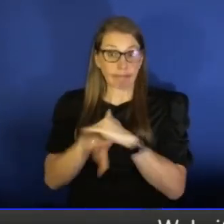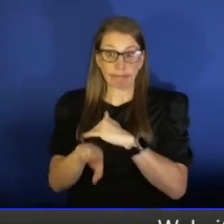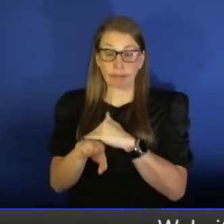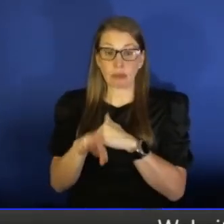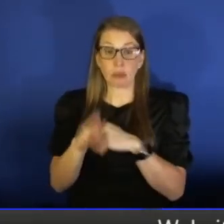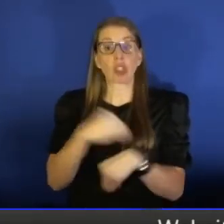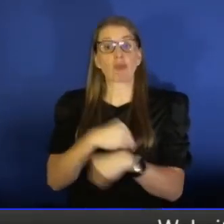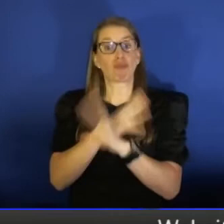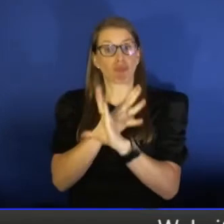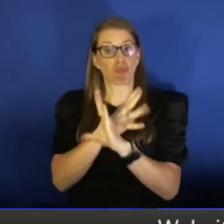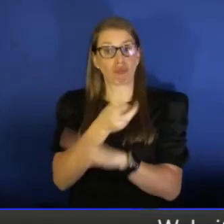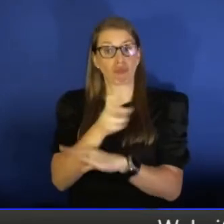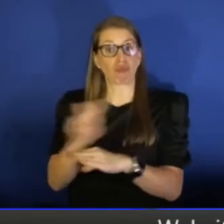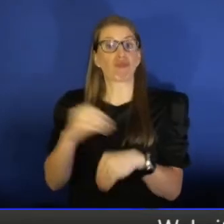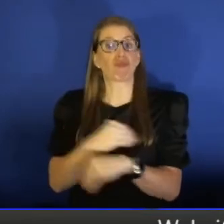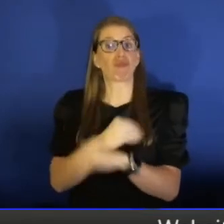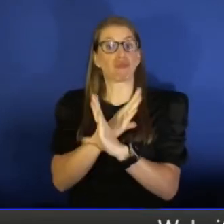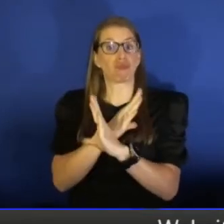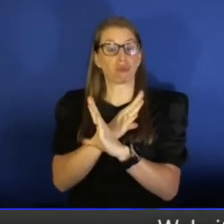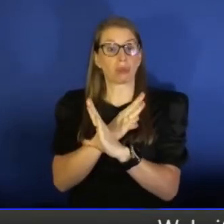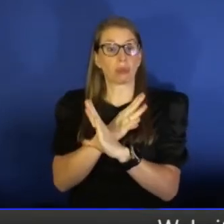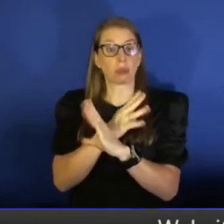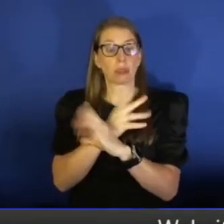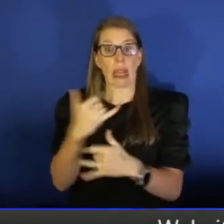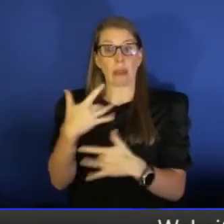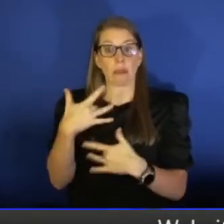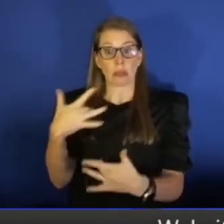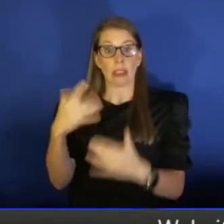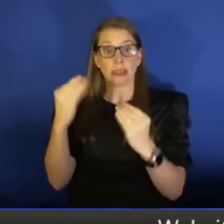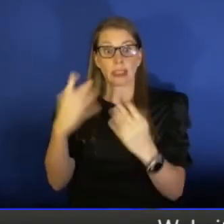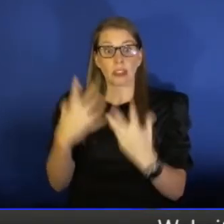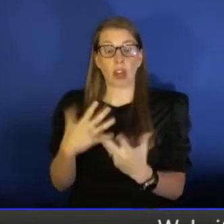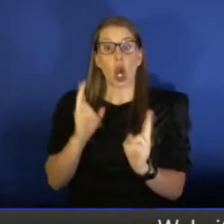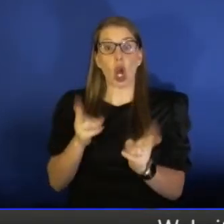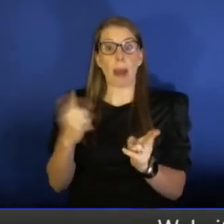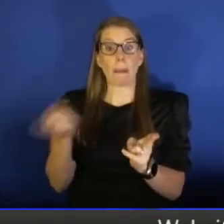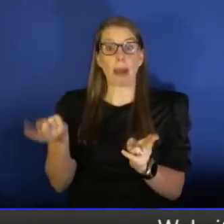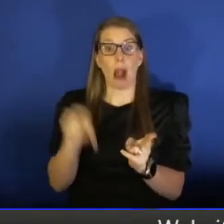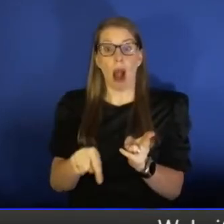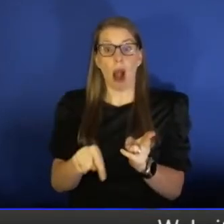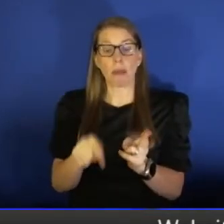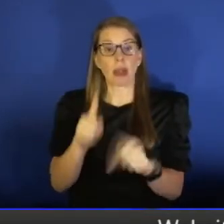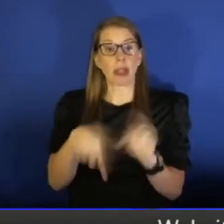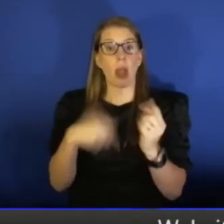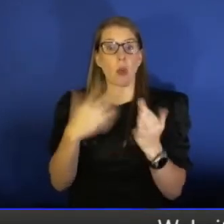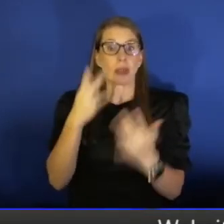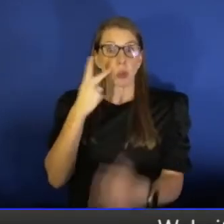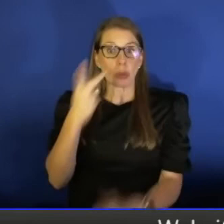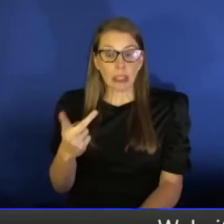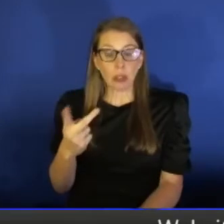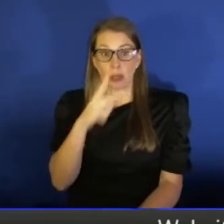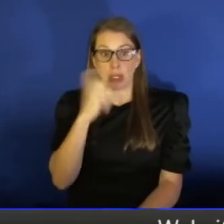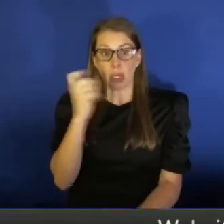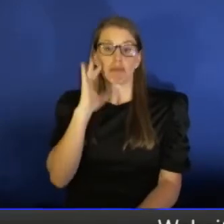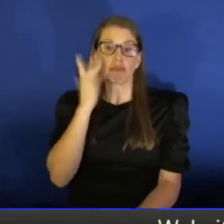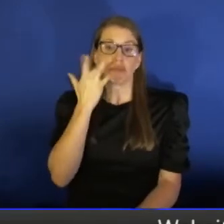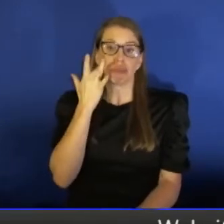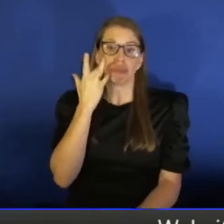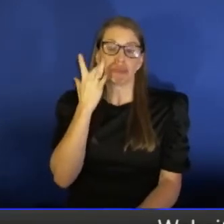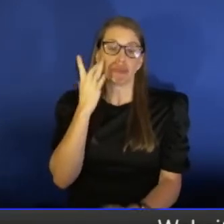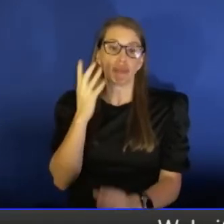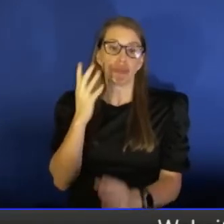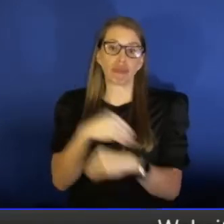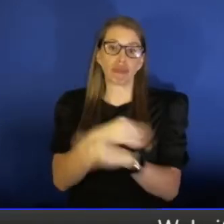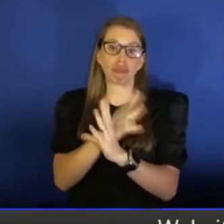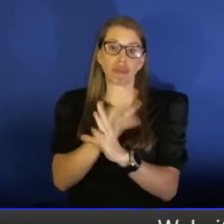that. And now we're trending. Now the teachers are like, hurry up and get here. We can't wait to see you, because they're so tired of virtual learning. So we're now back